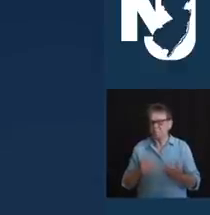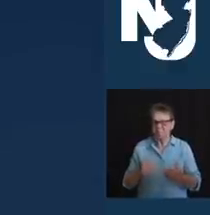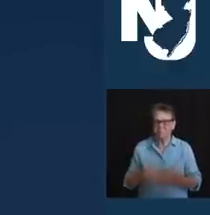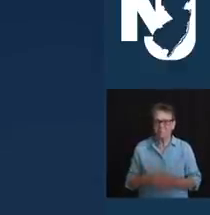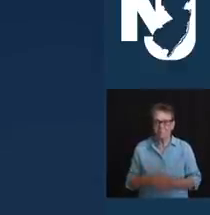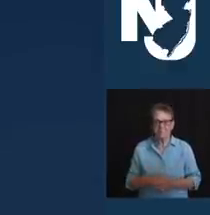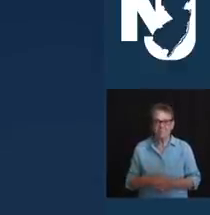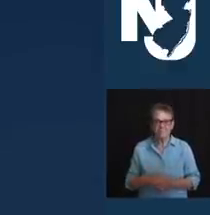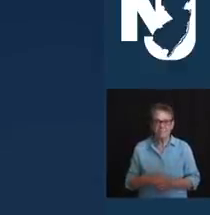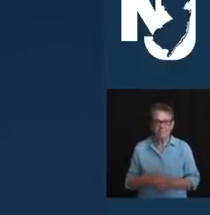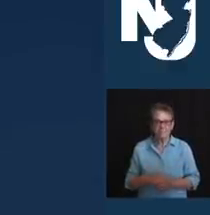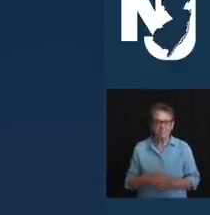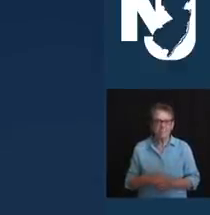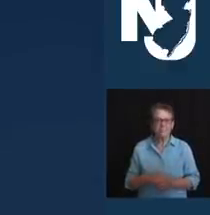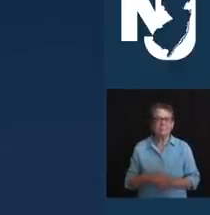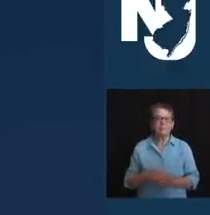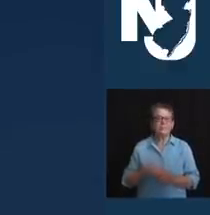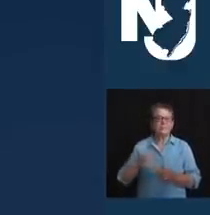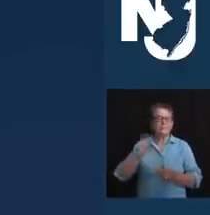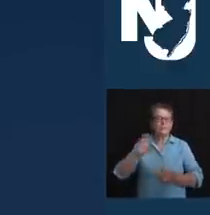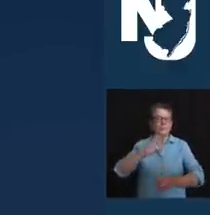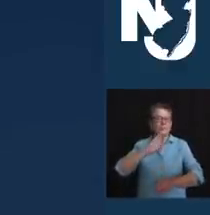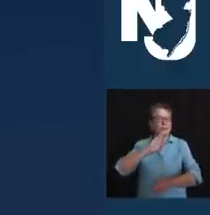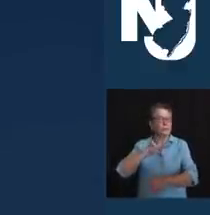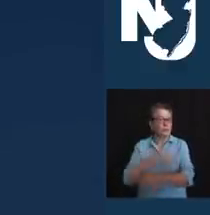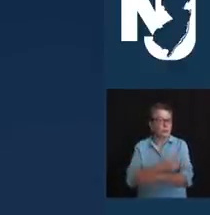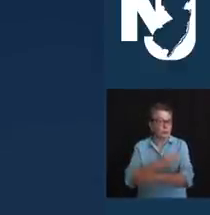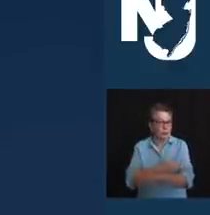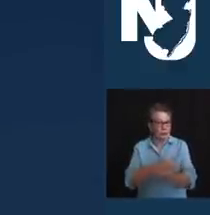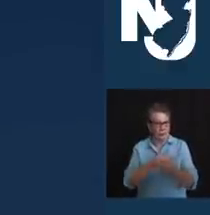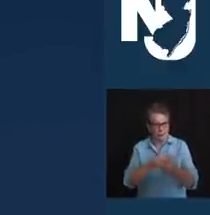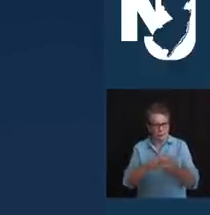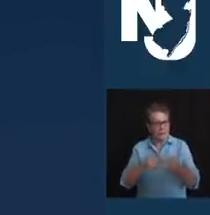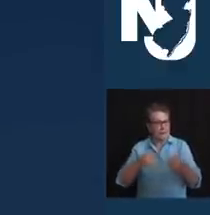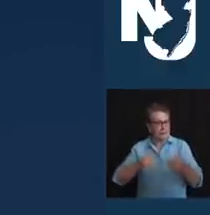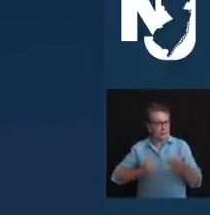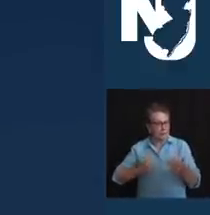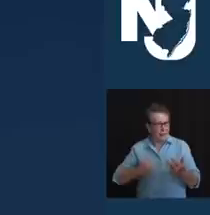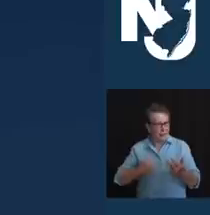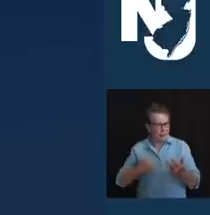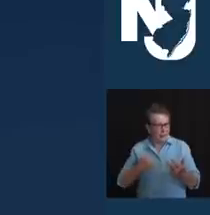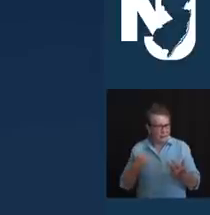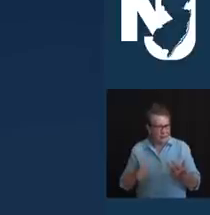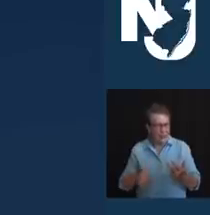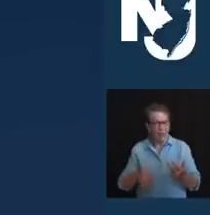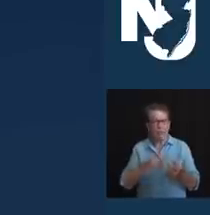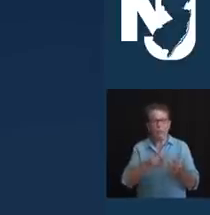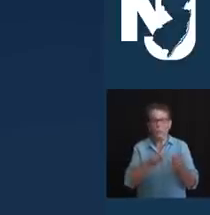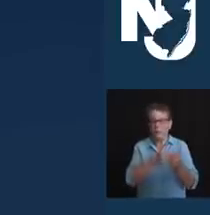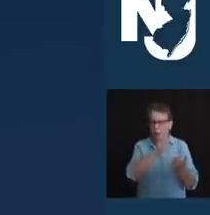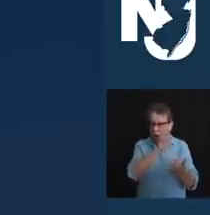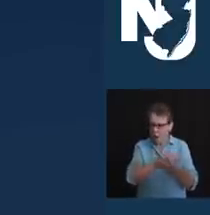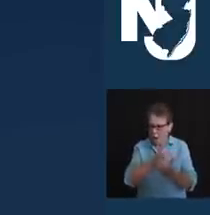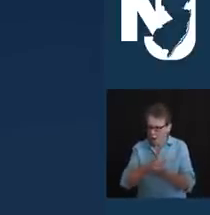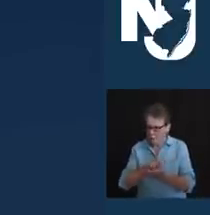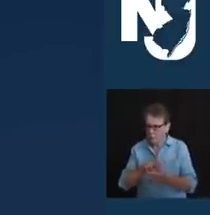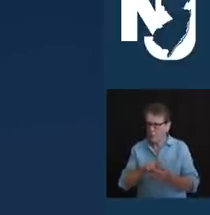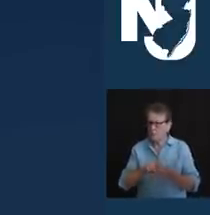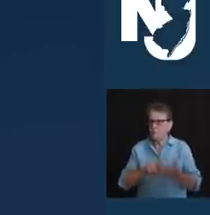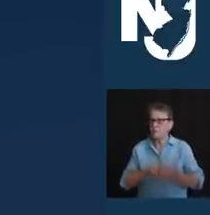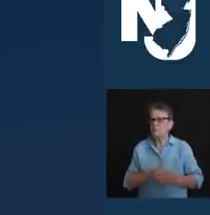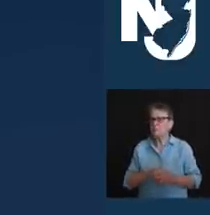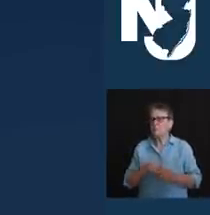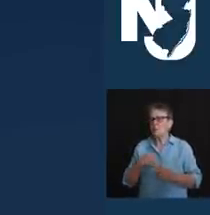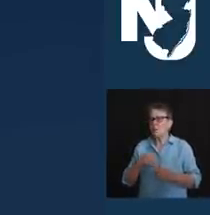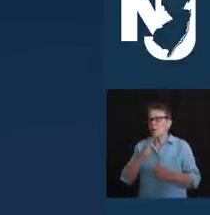her daughters, Michelle, Melissa, and Marcy, and their spouses. I had the great honor of speaking with Michelle and Marcy a